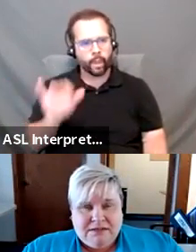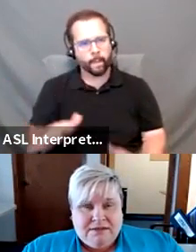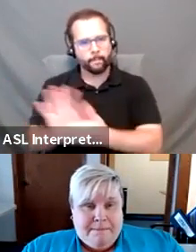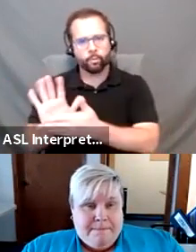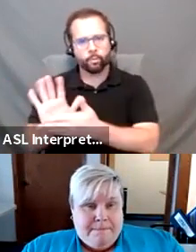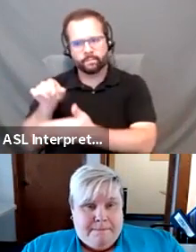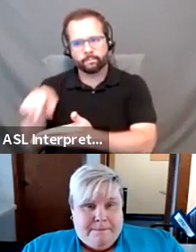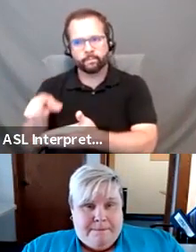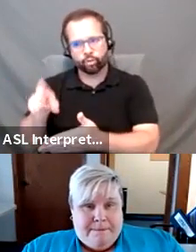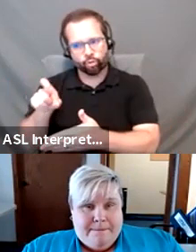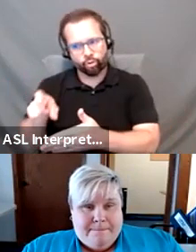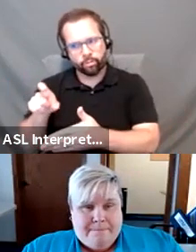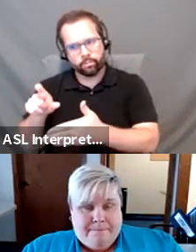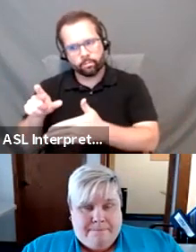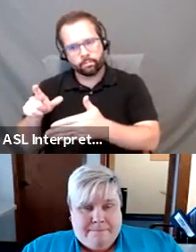very shareable.